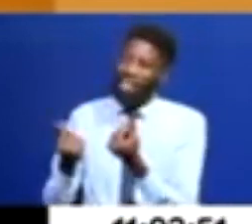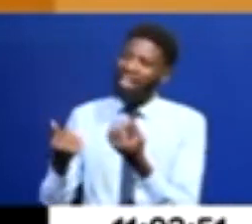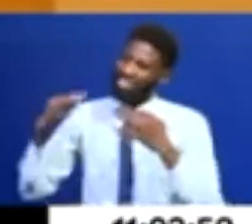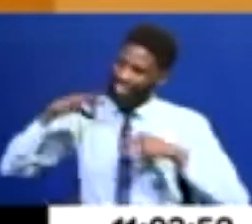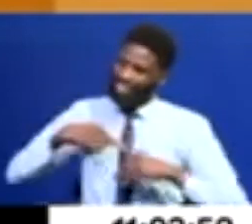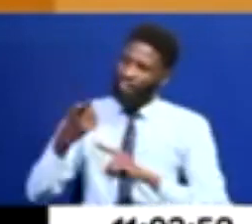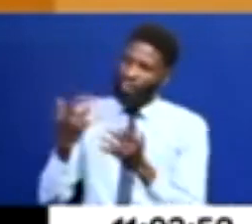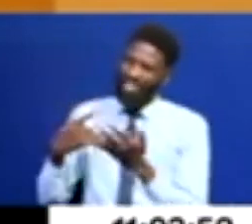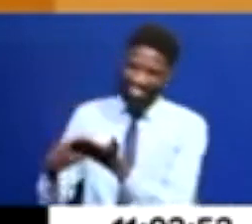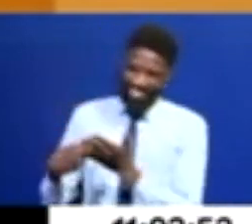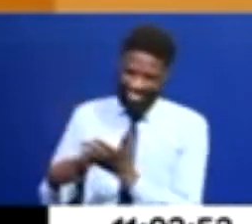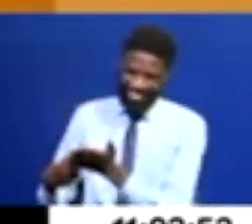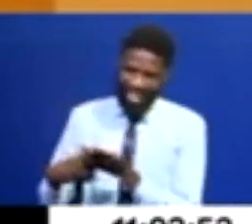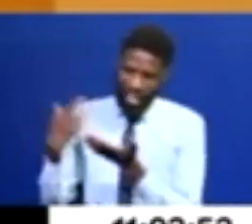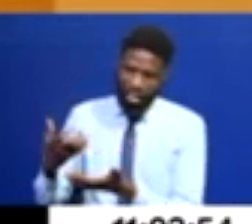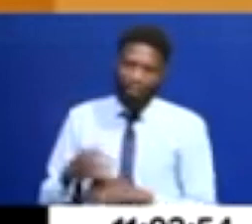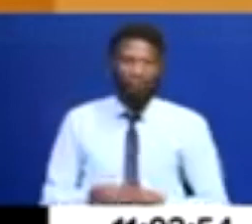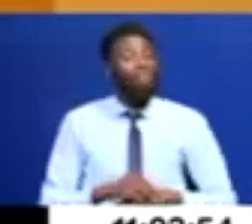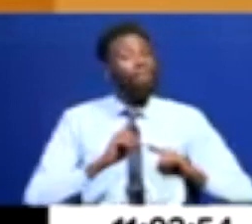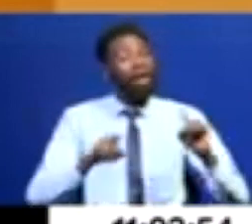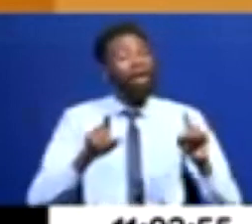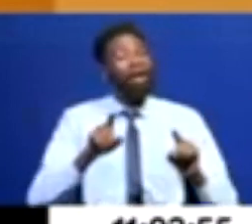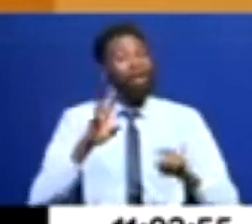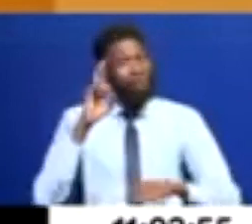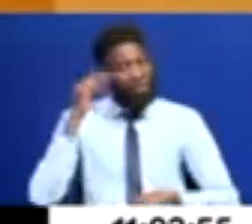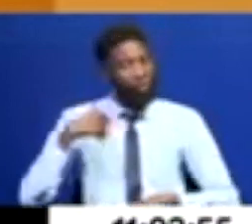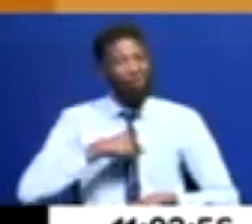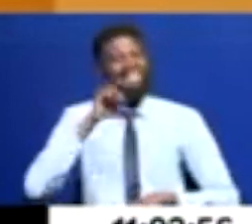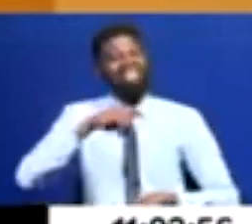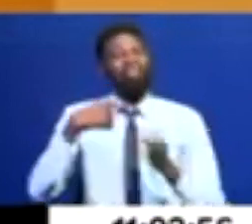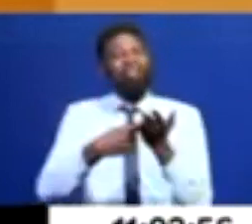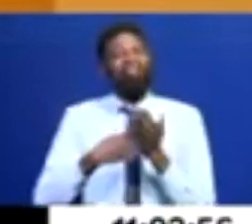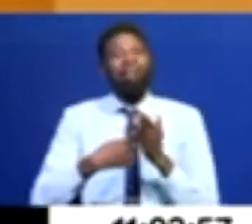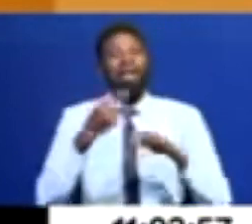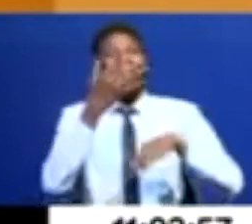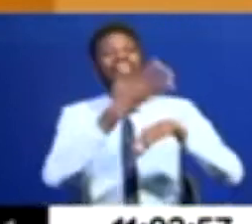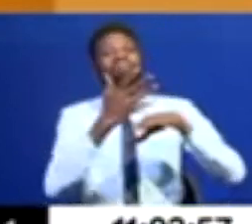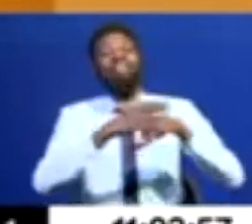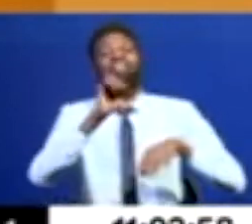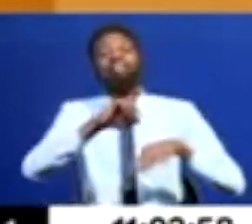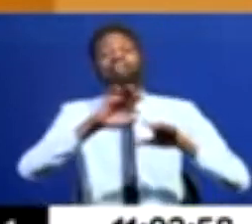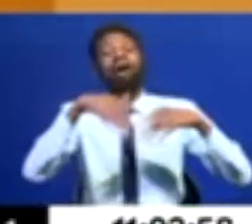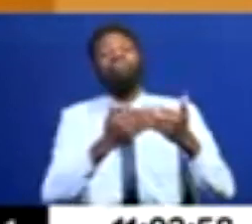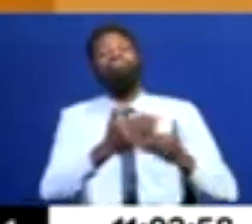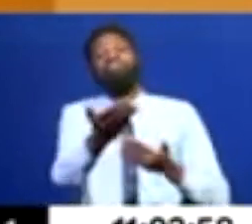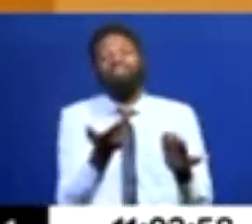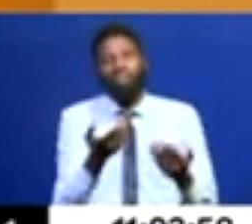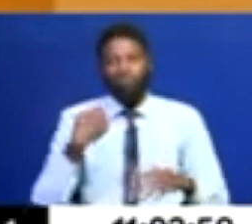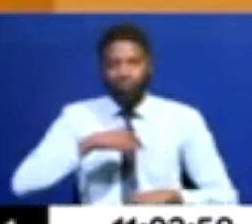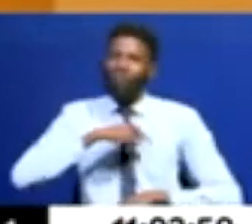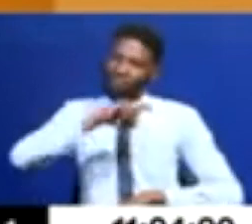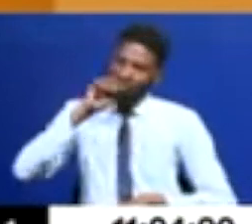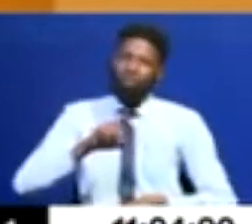widely. But are we also remembering that we need to discuss about how the expenditure should be? We need to tighten our